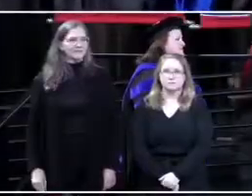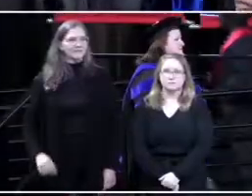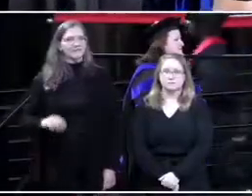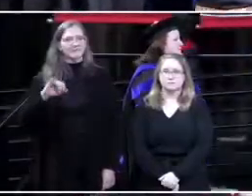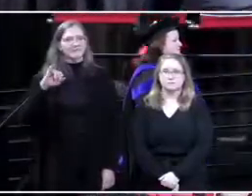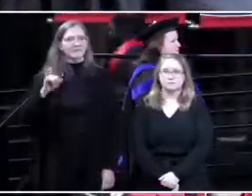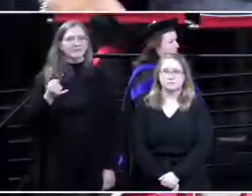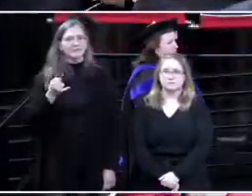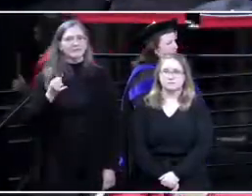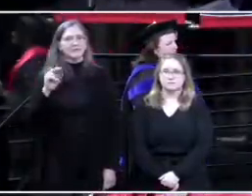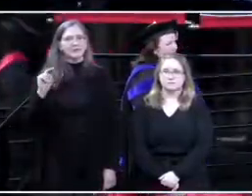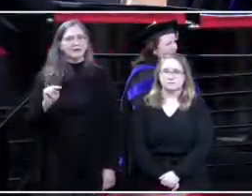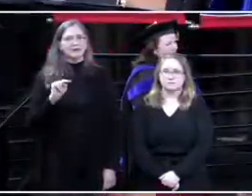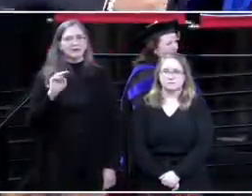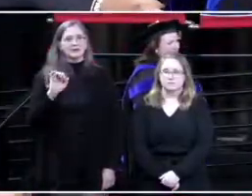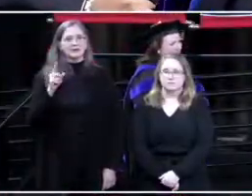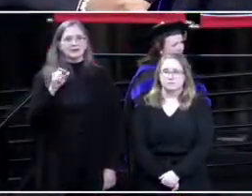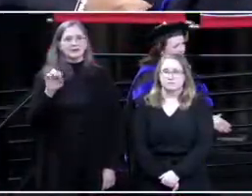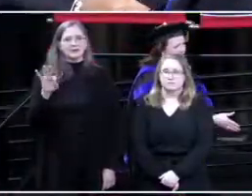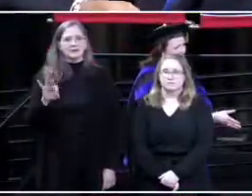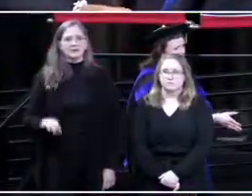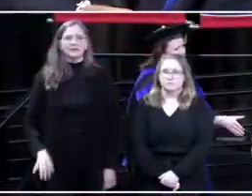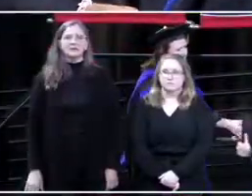Chelsea Nicole Self.